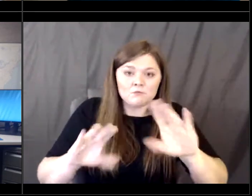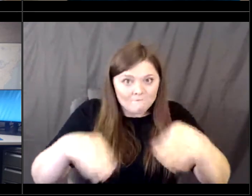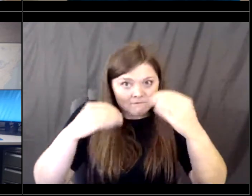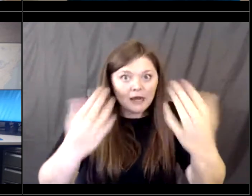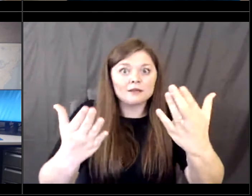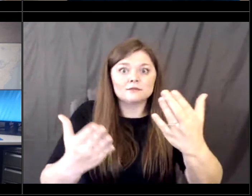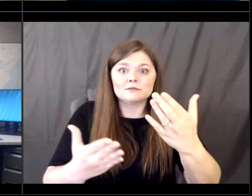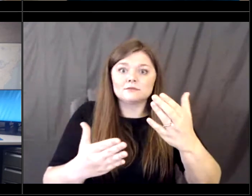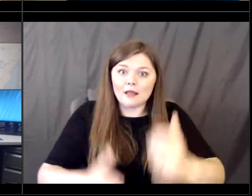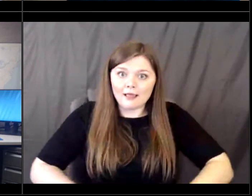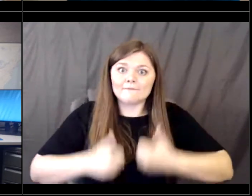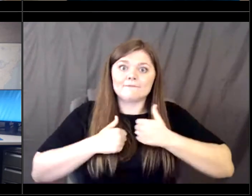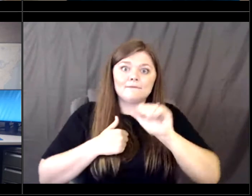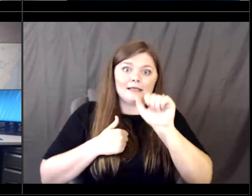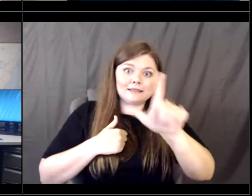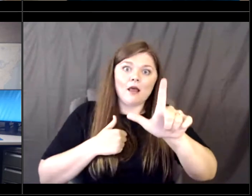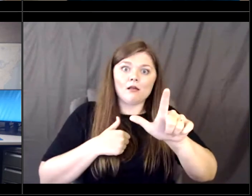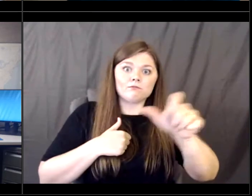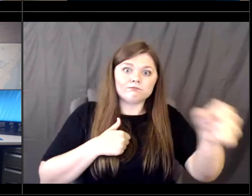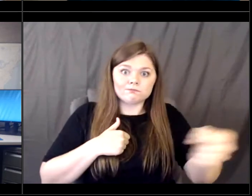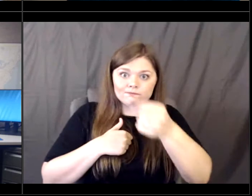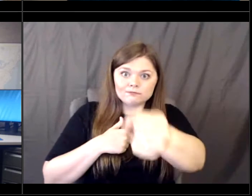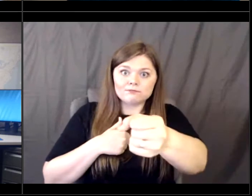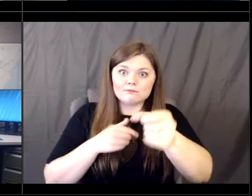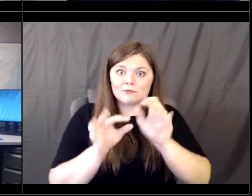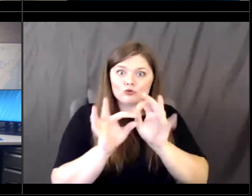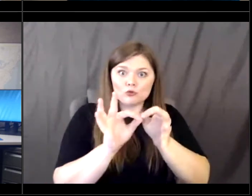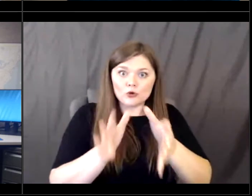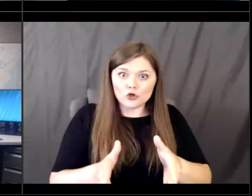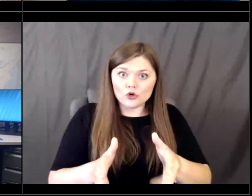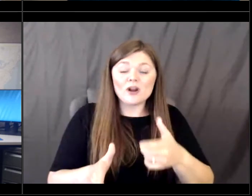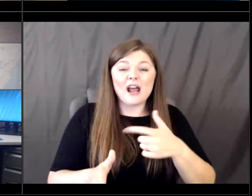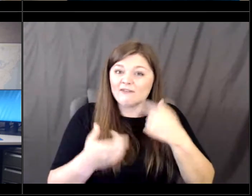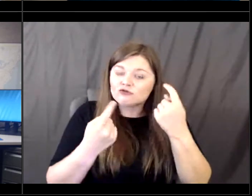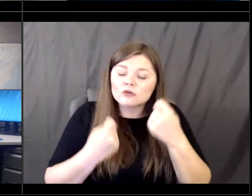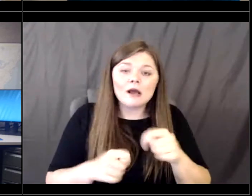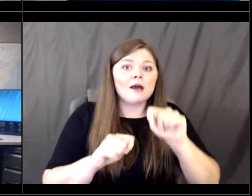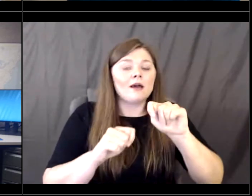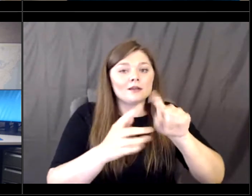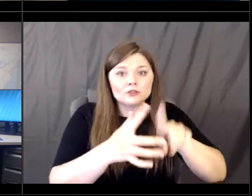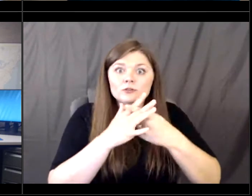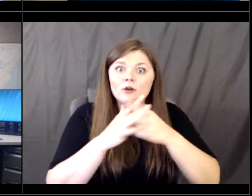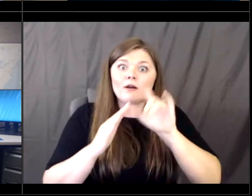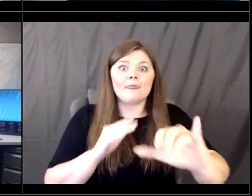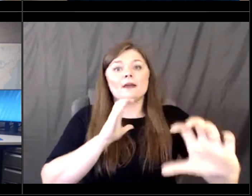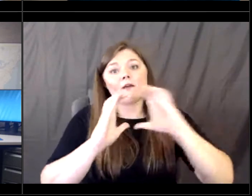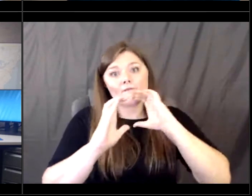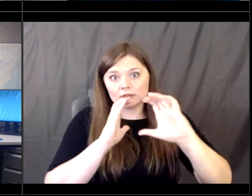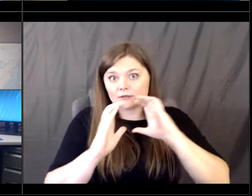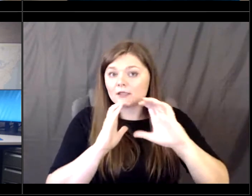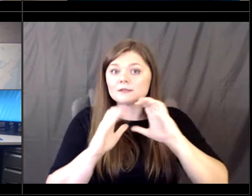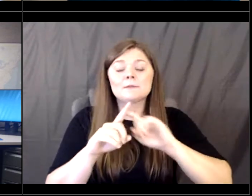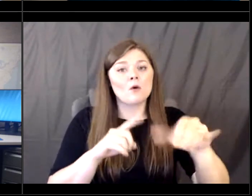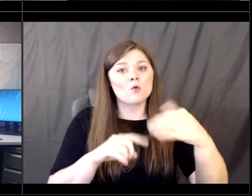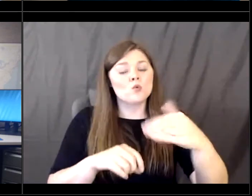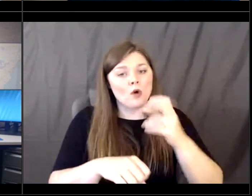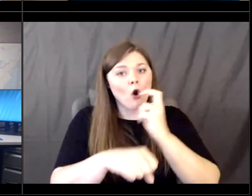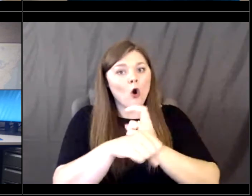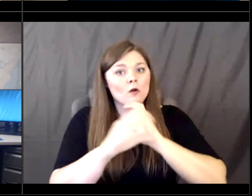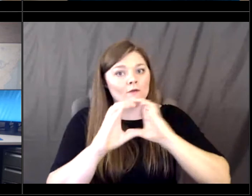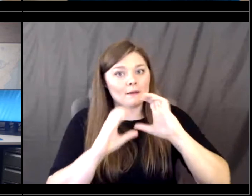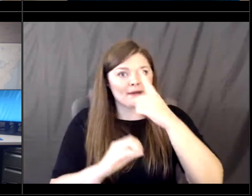interpreting. And I've tried to start that conversation. I think it's a difficult conversation because of the financial strain